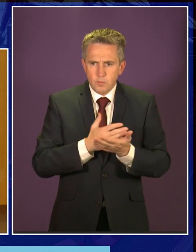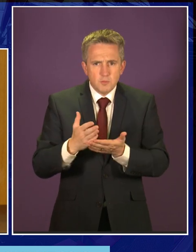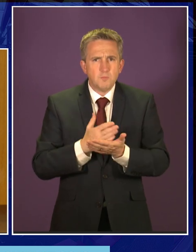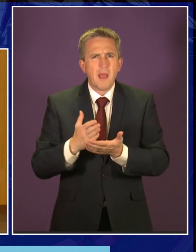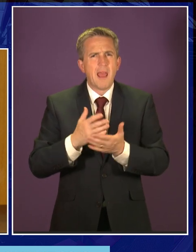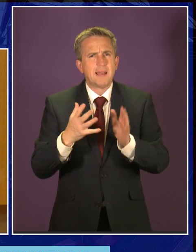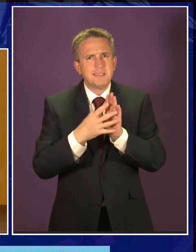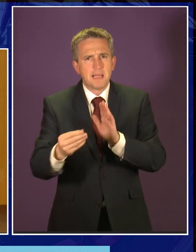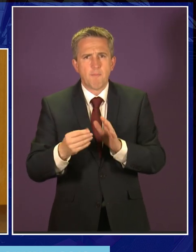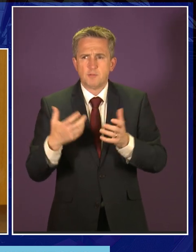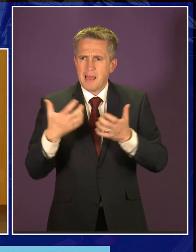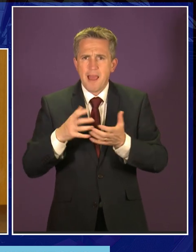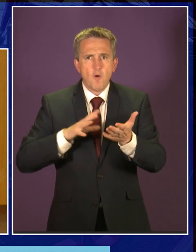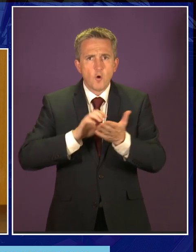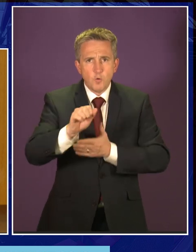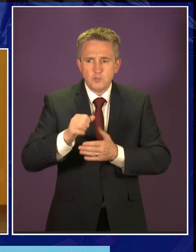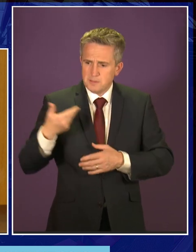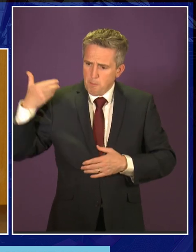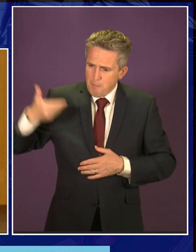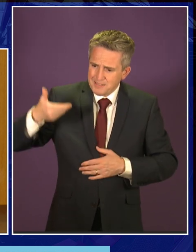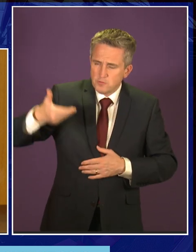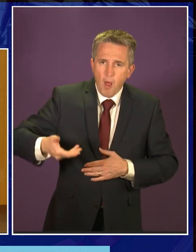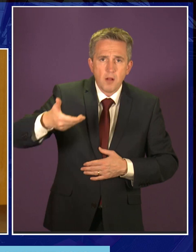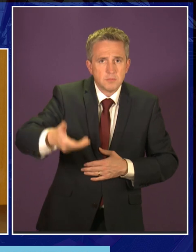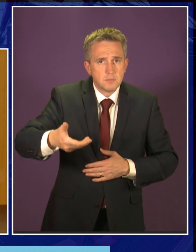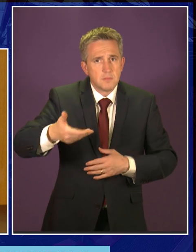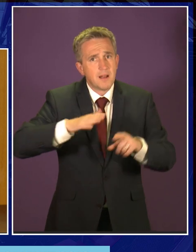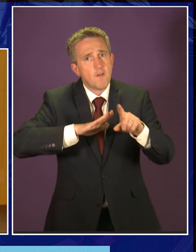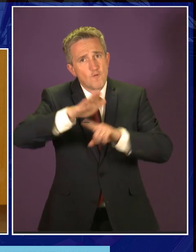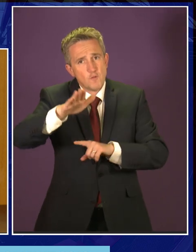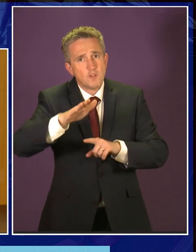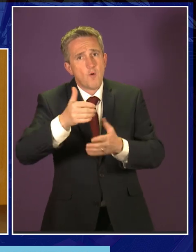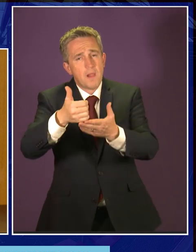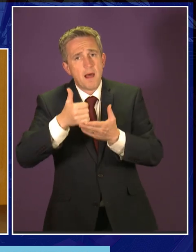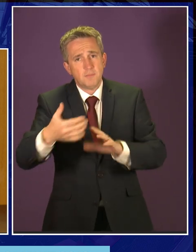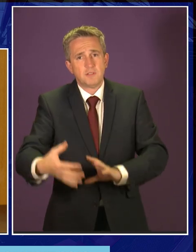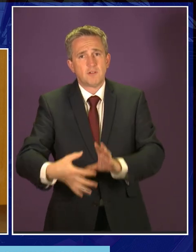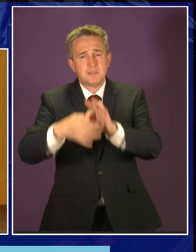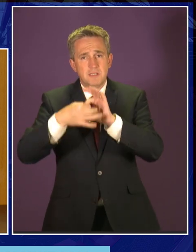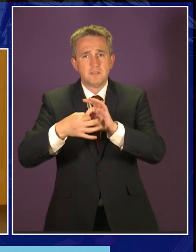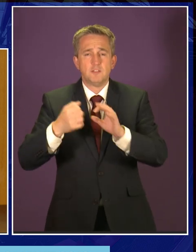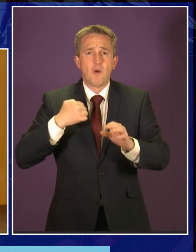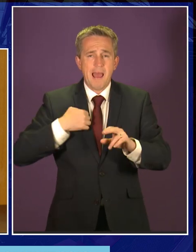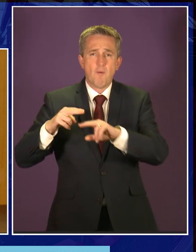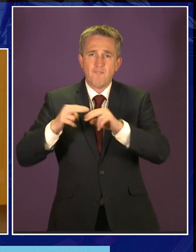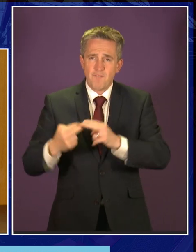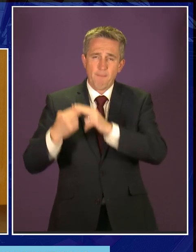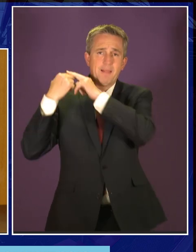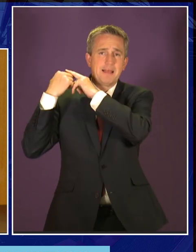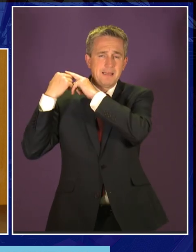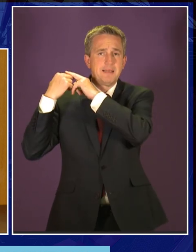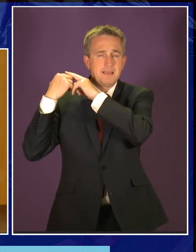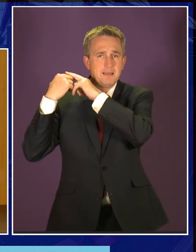over generations, and how culture can and does and will connect us to our own ancestral networks. Ong Keng